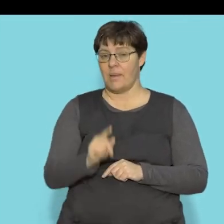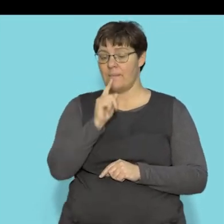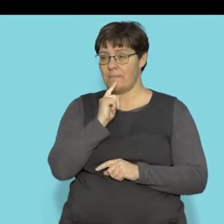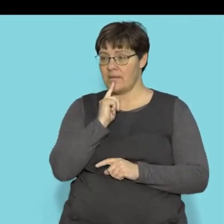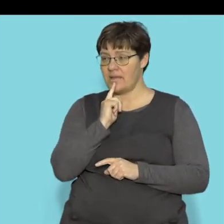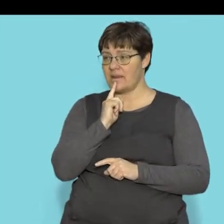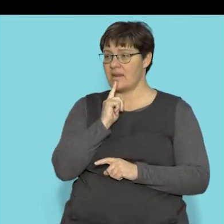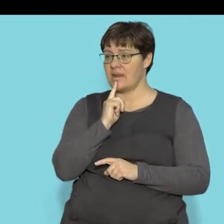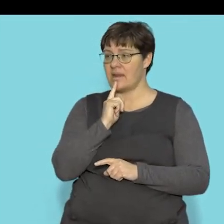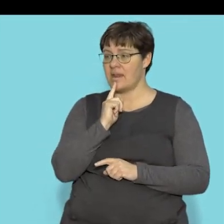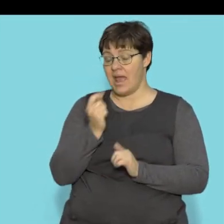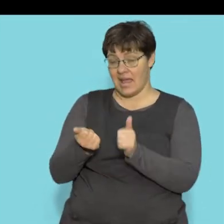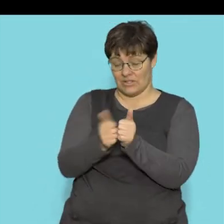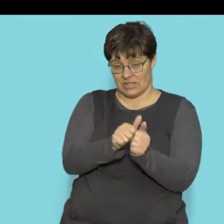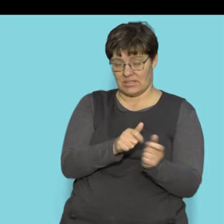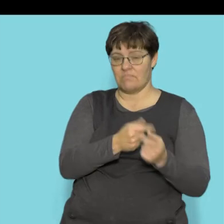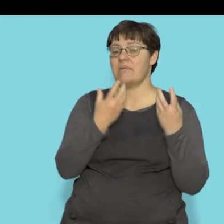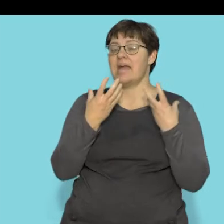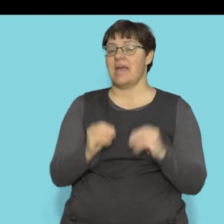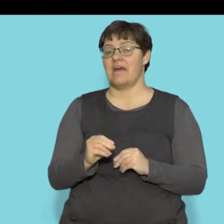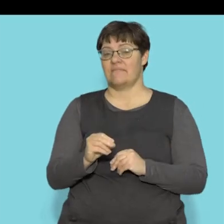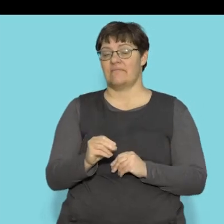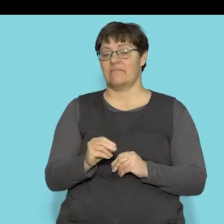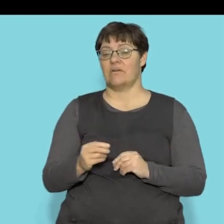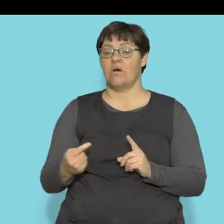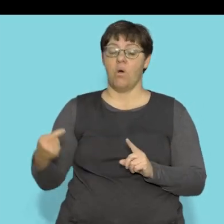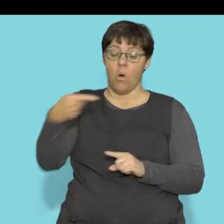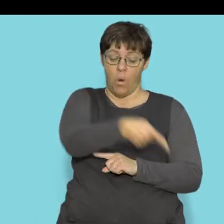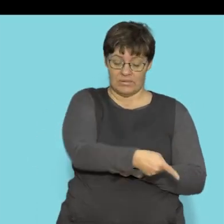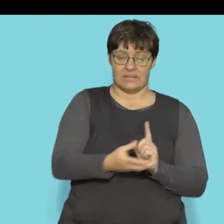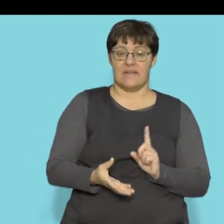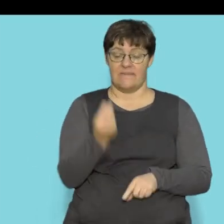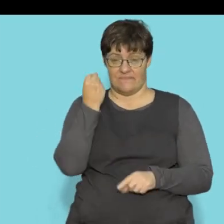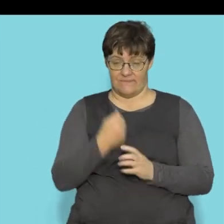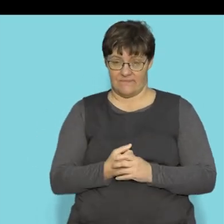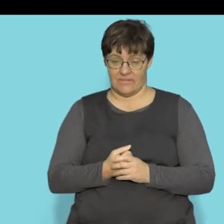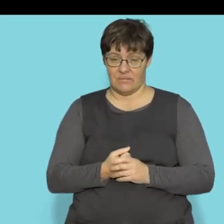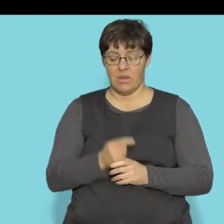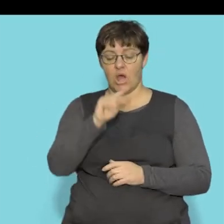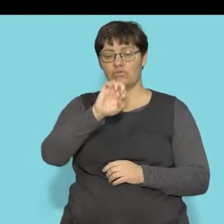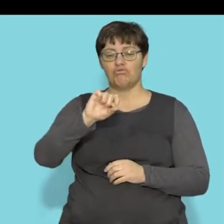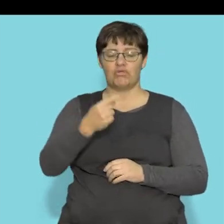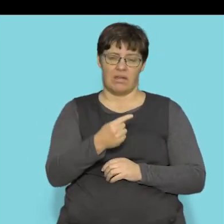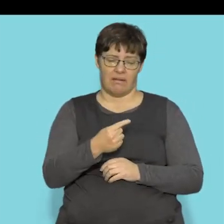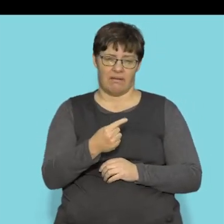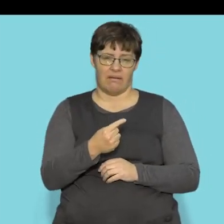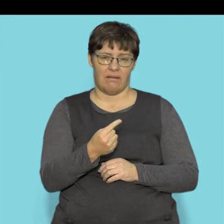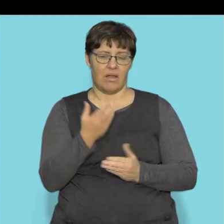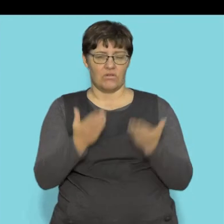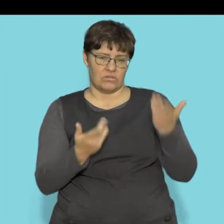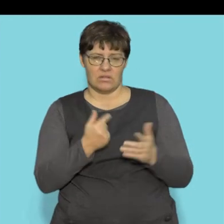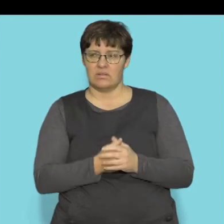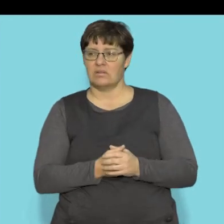my adjacent, and I have my opposite. So if I think about my trig ratio, so a lot of people